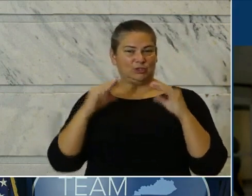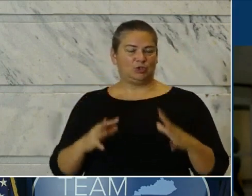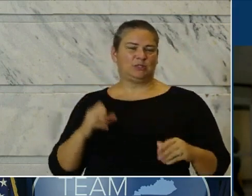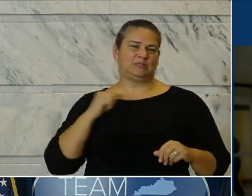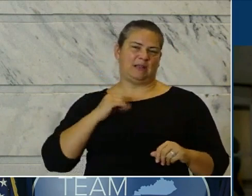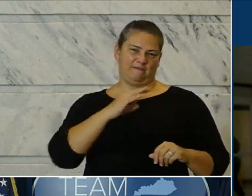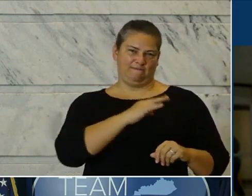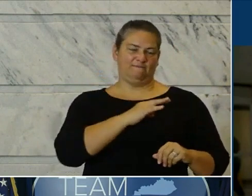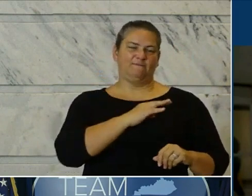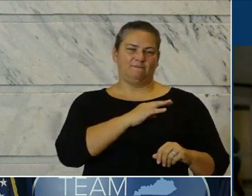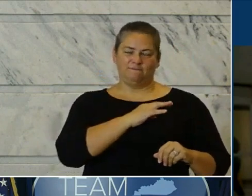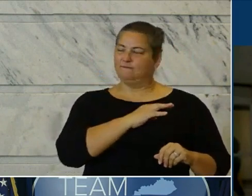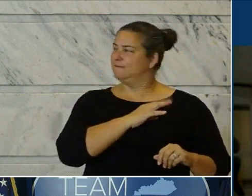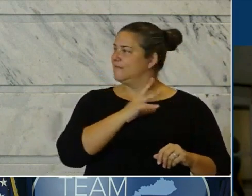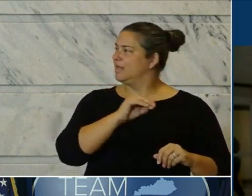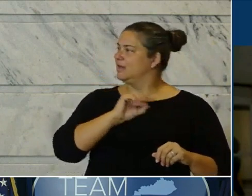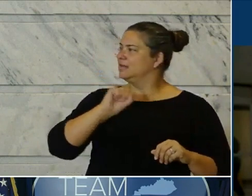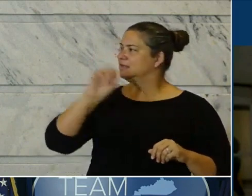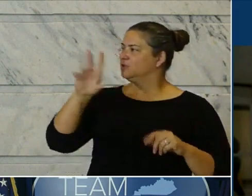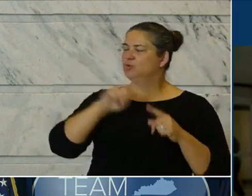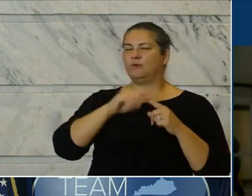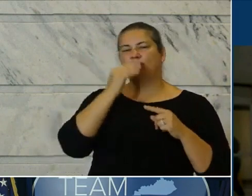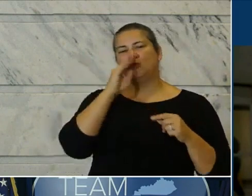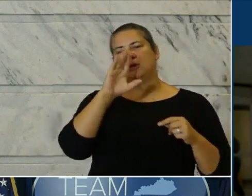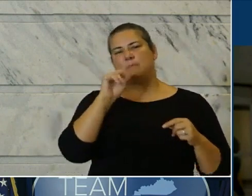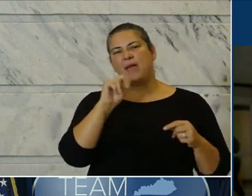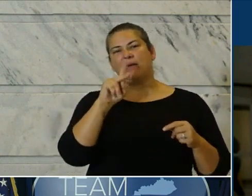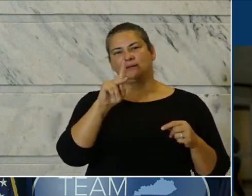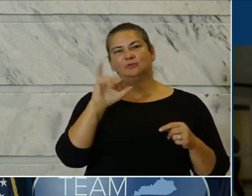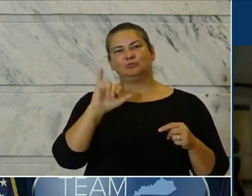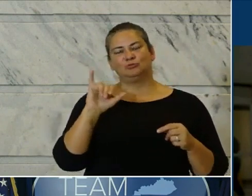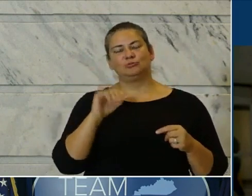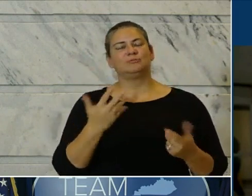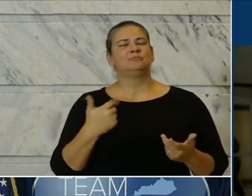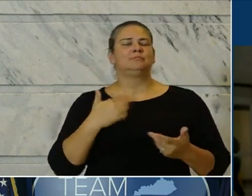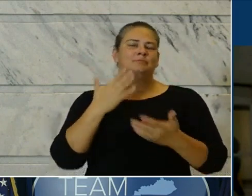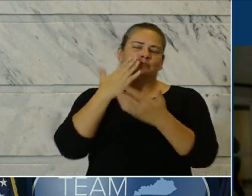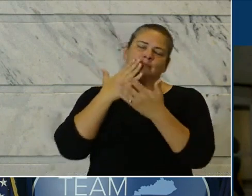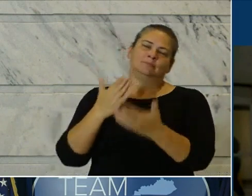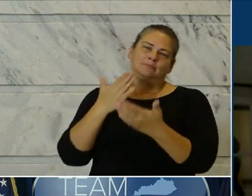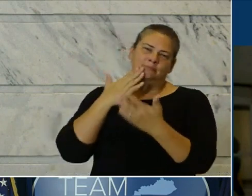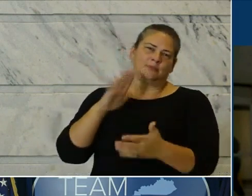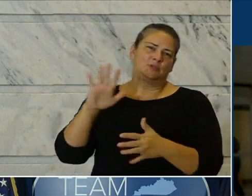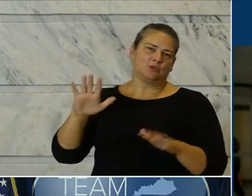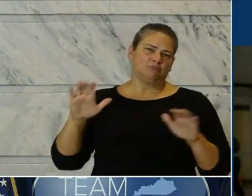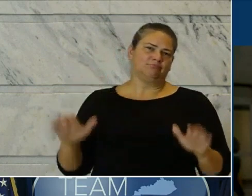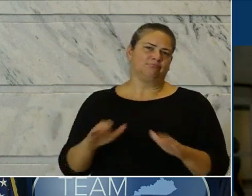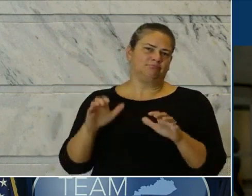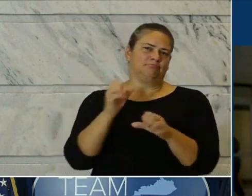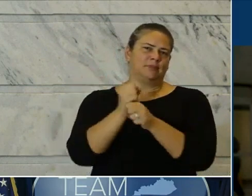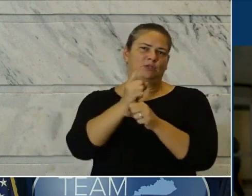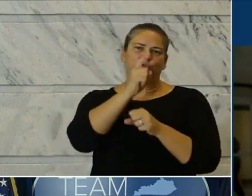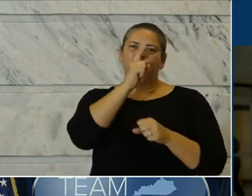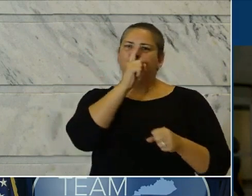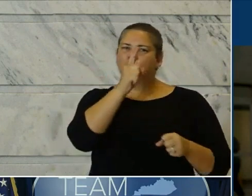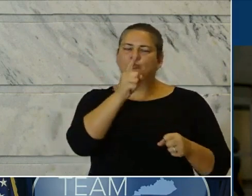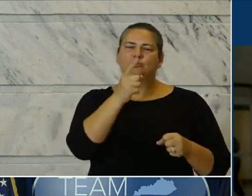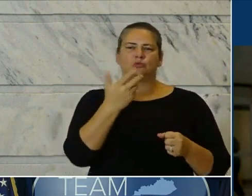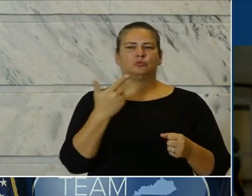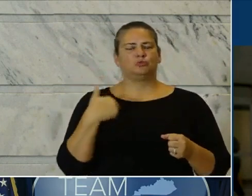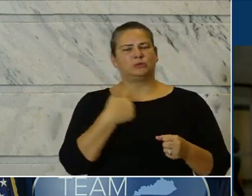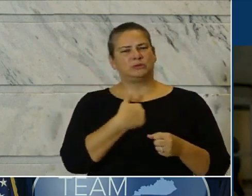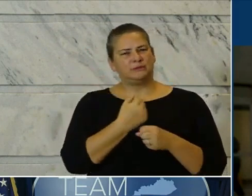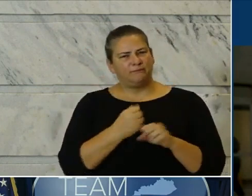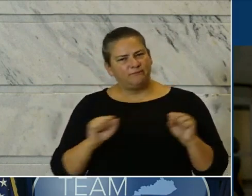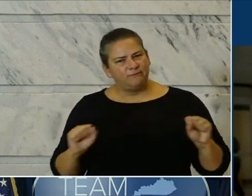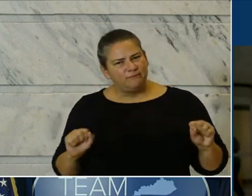sent 100 to the Berea Food Bank. I want to thank them for their work in making sure that we are